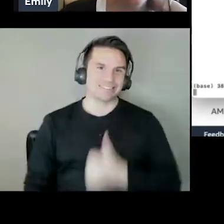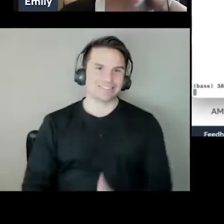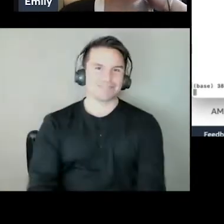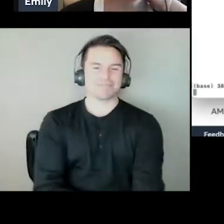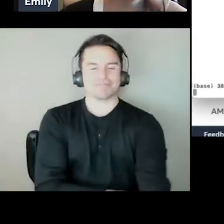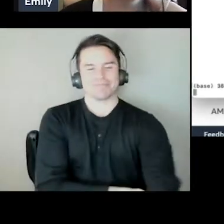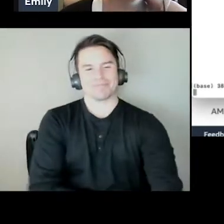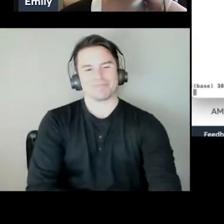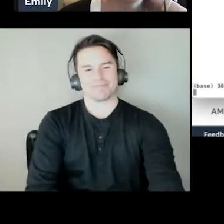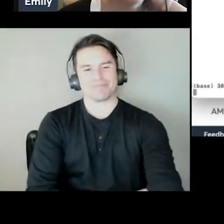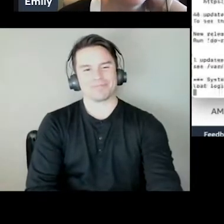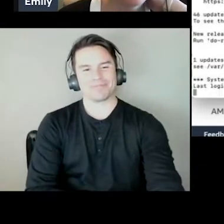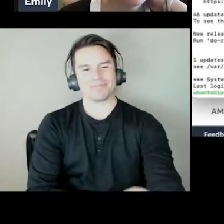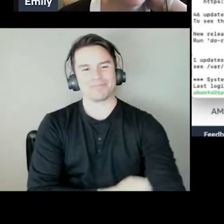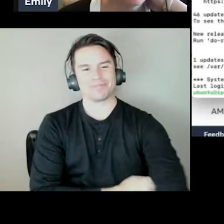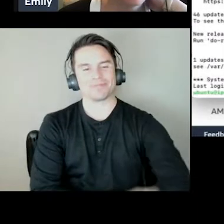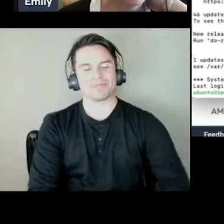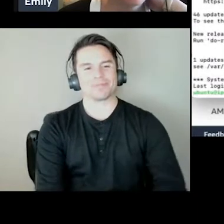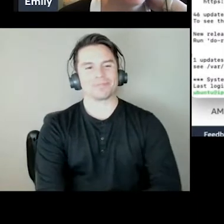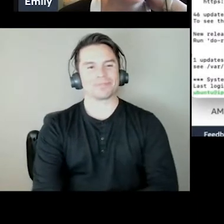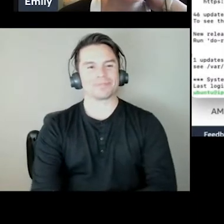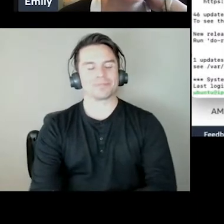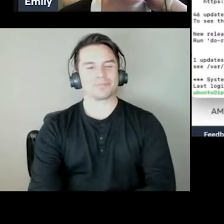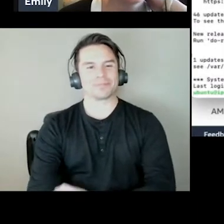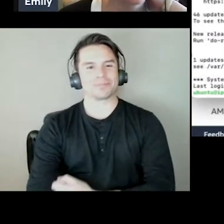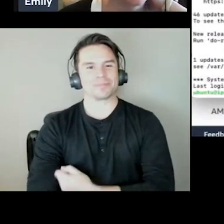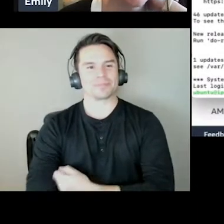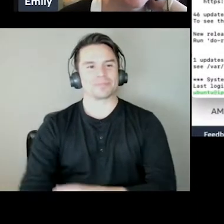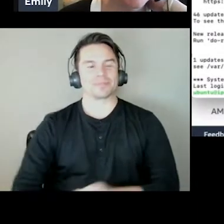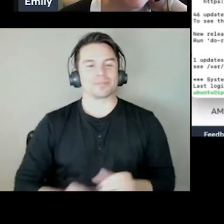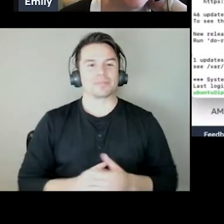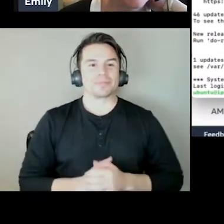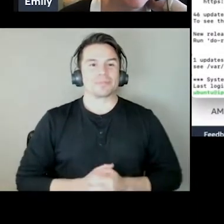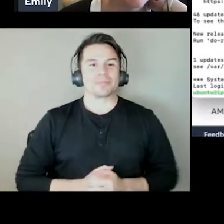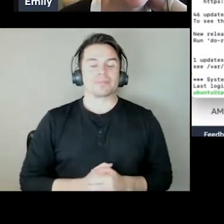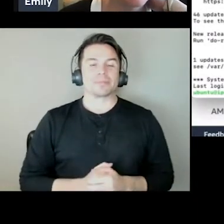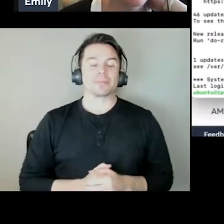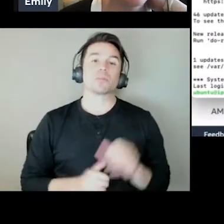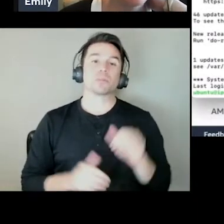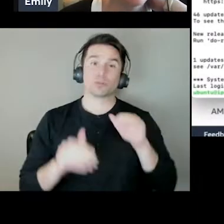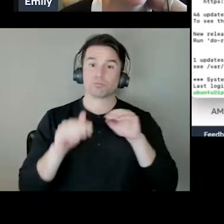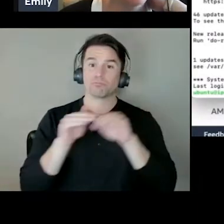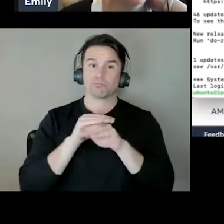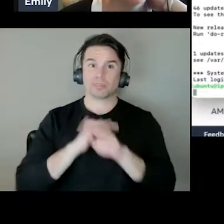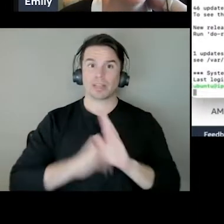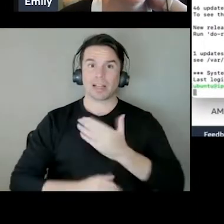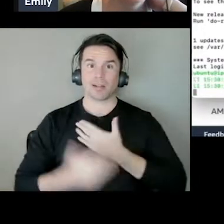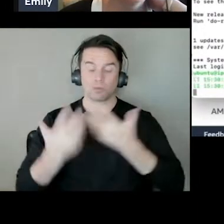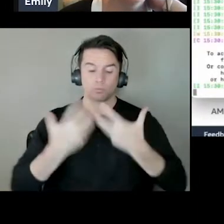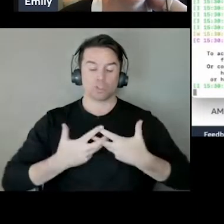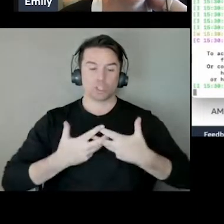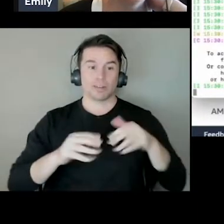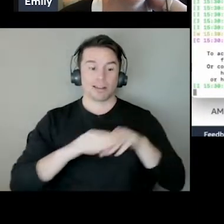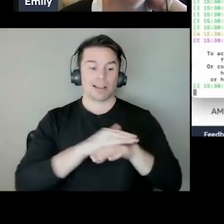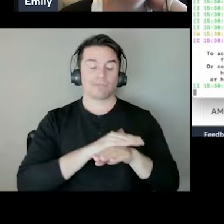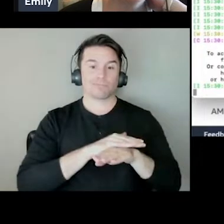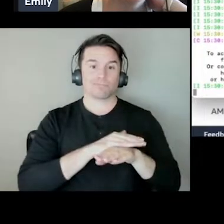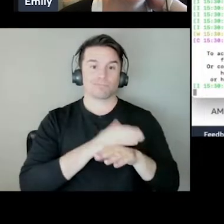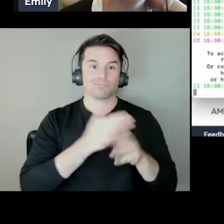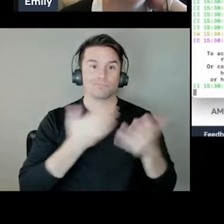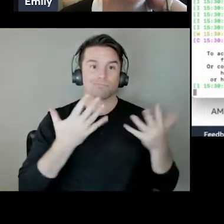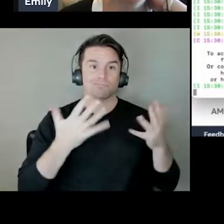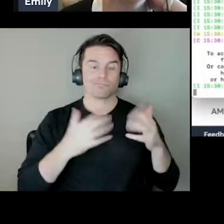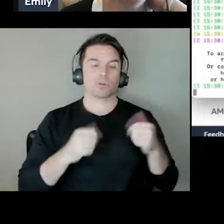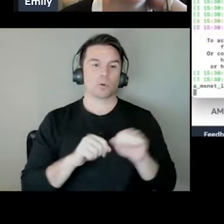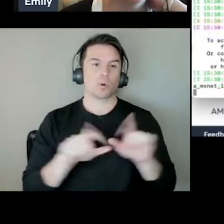So yeah, let me SSH into our machine, and once I SSH, I can actually open up a Jupyter notebook. Can